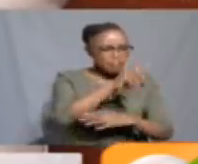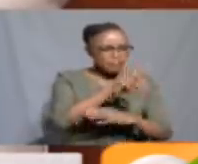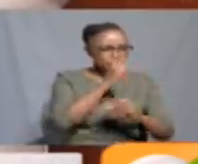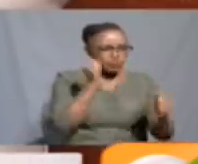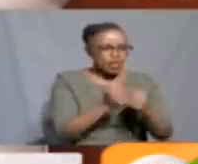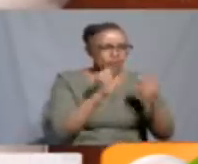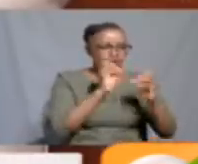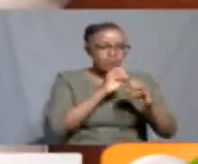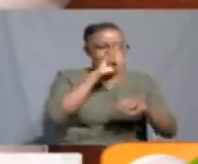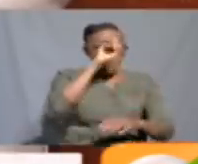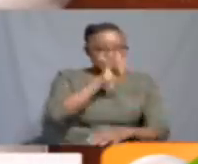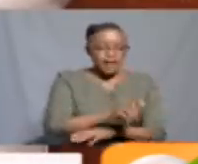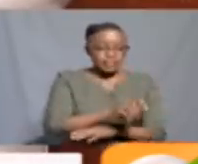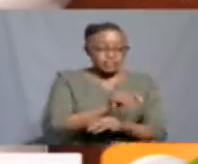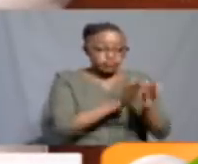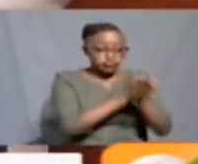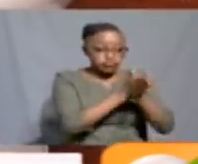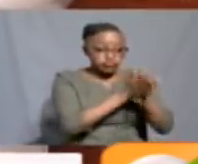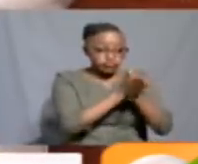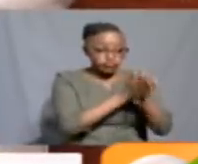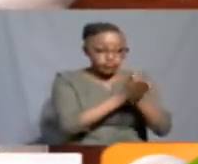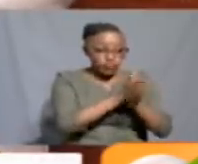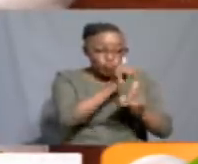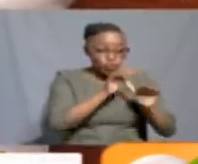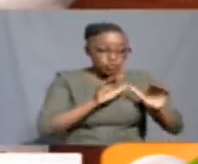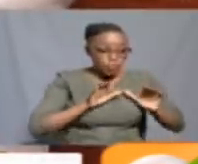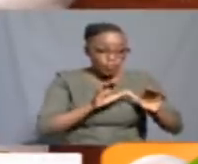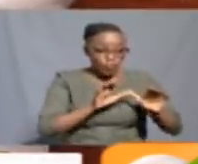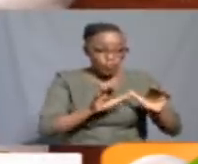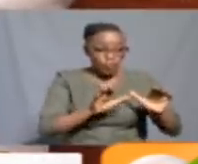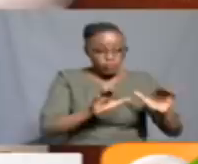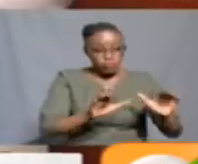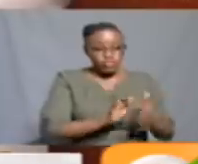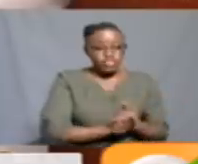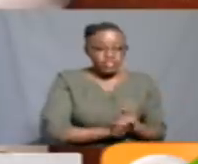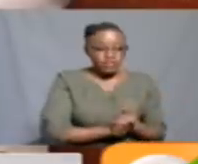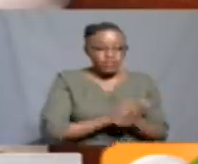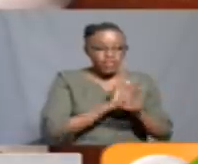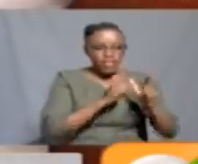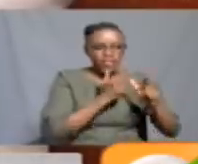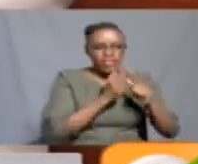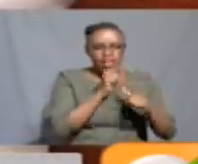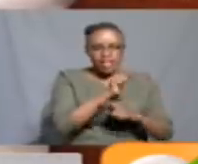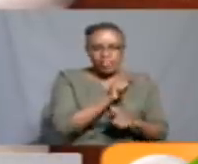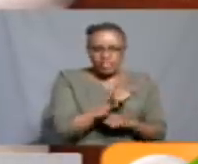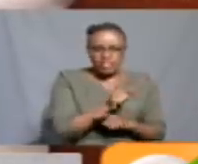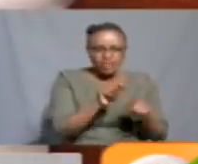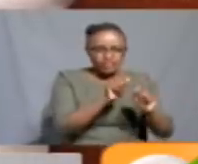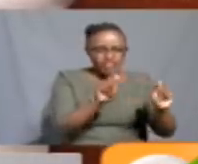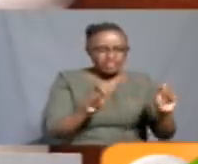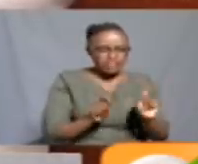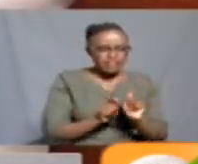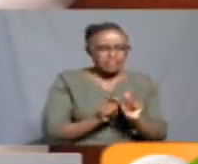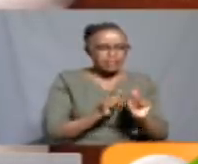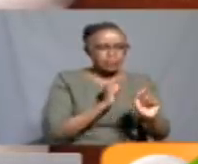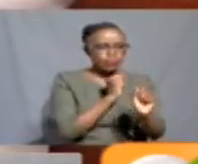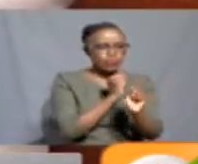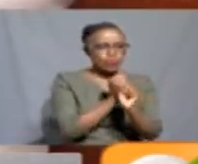It has to be the determination, that push. And then what we call teamwork.